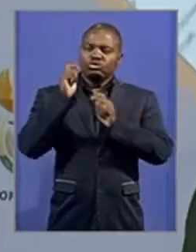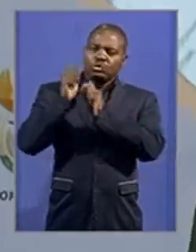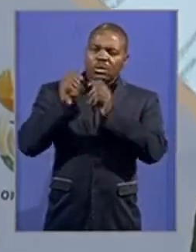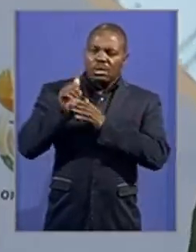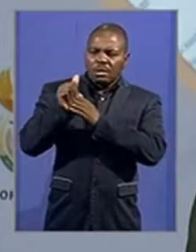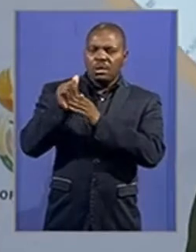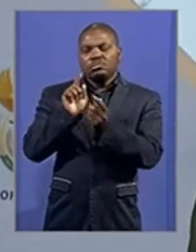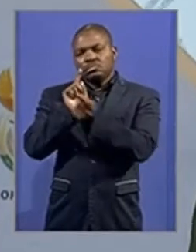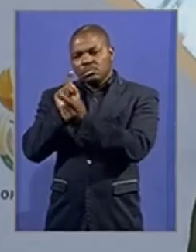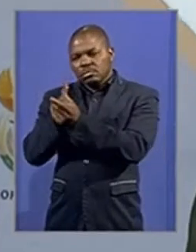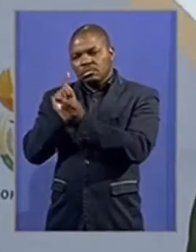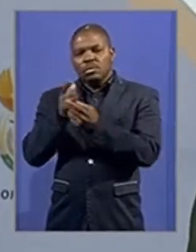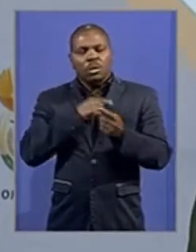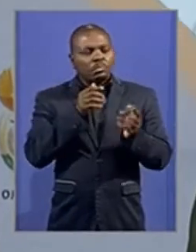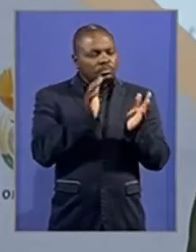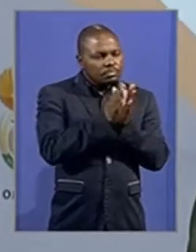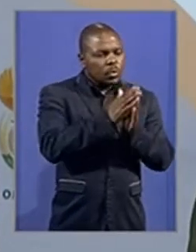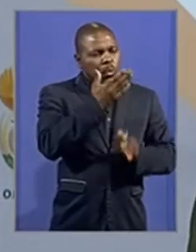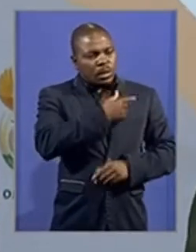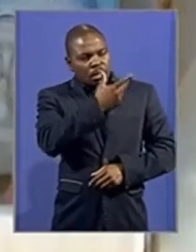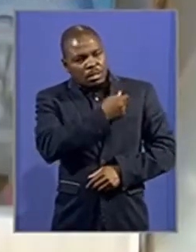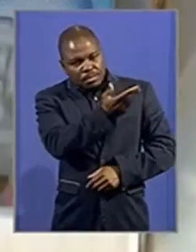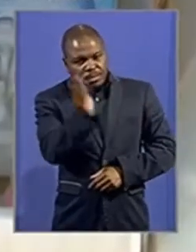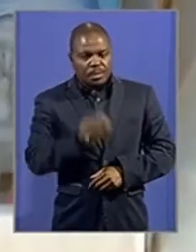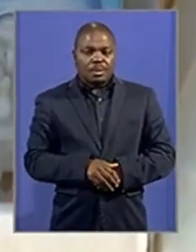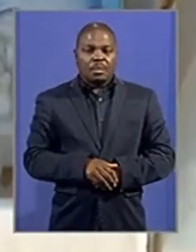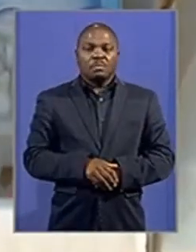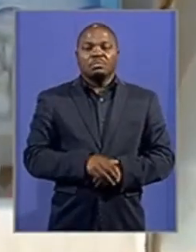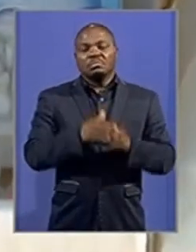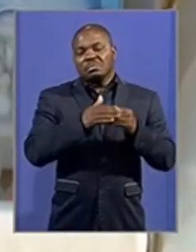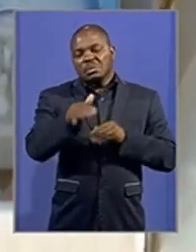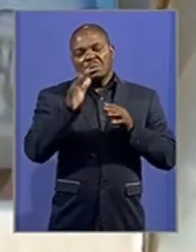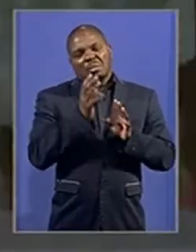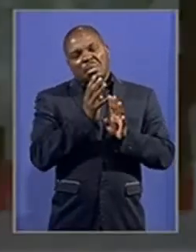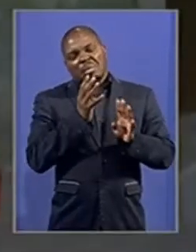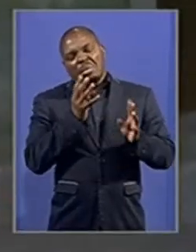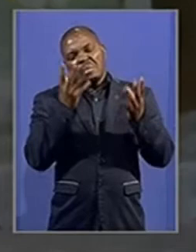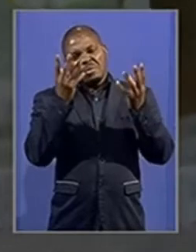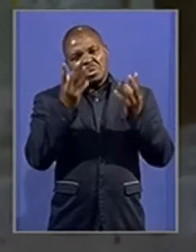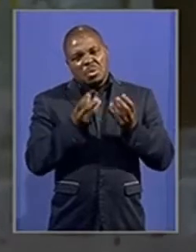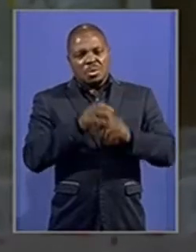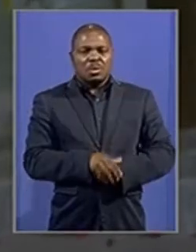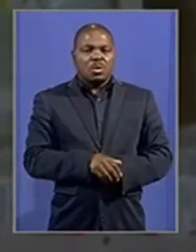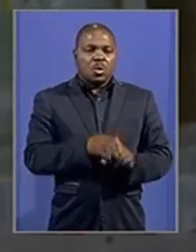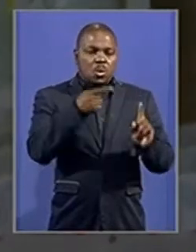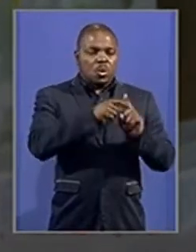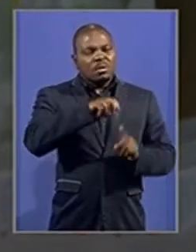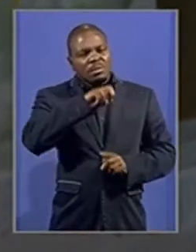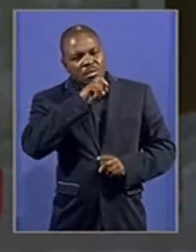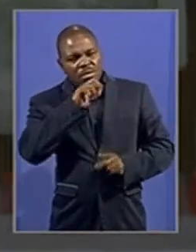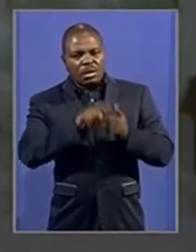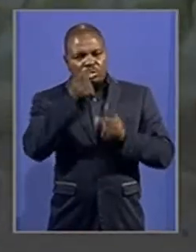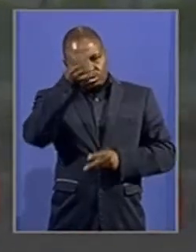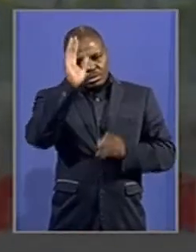fa a ne a tsweleditse letsholo la moento. Go lebilwe ngodiego e kwa godimo ya moento. Mabuse o gwetlhile dikgosi le dikgotsana go